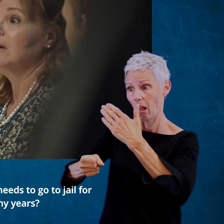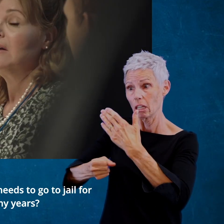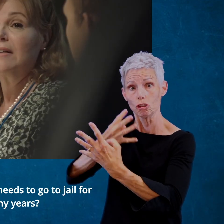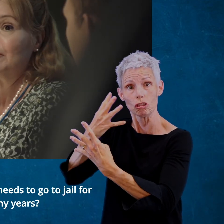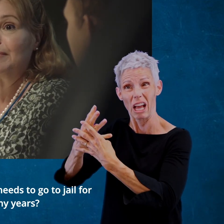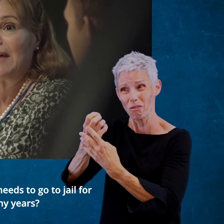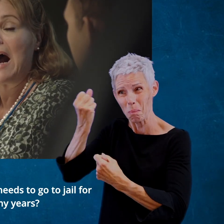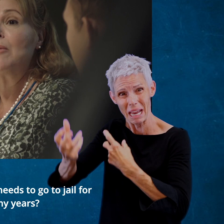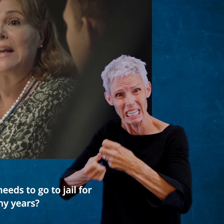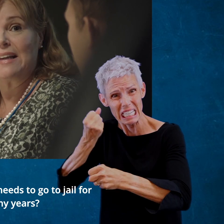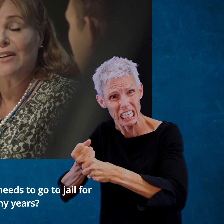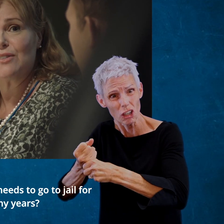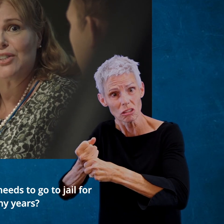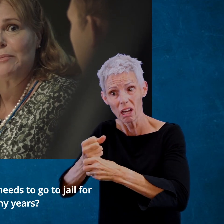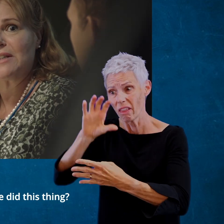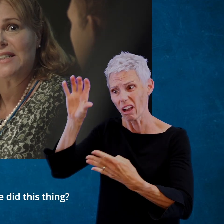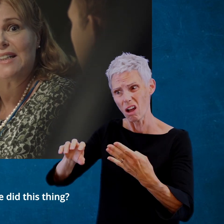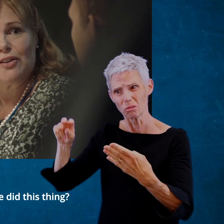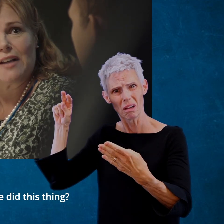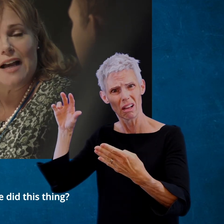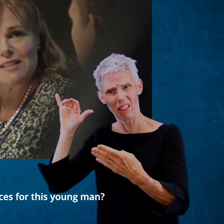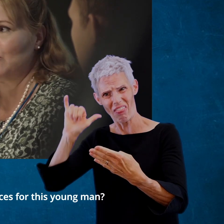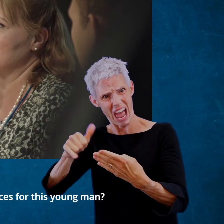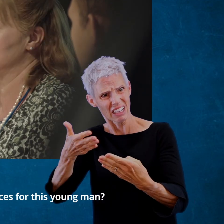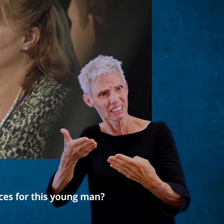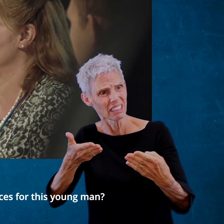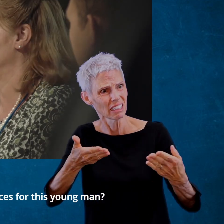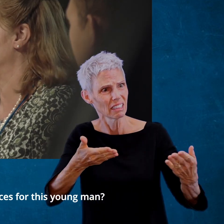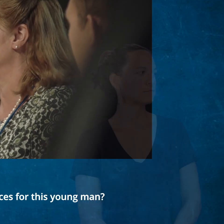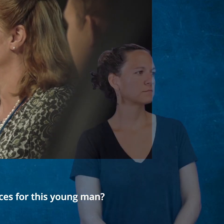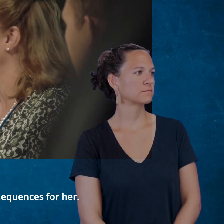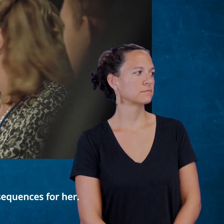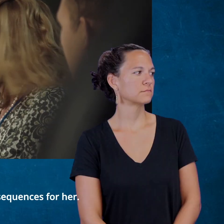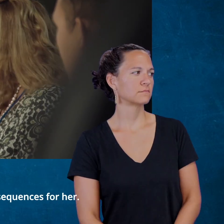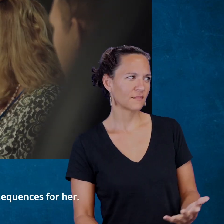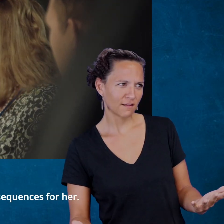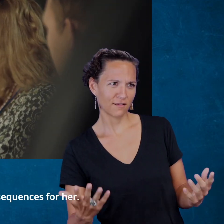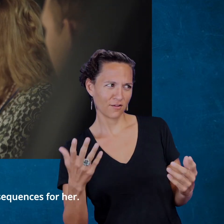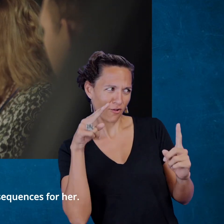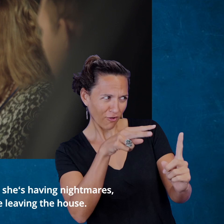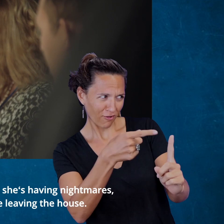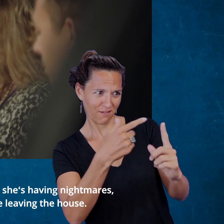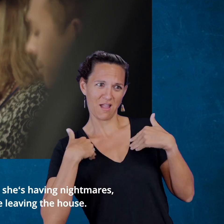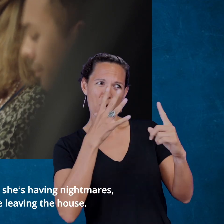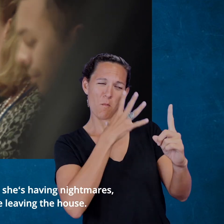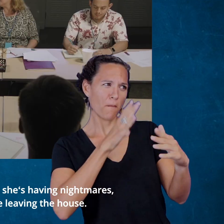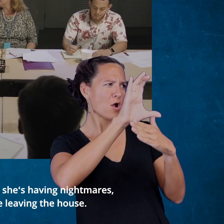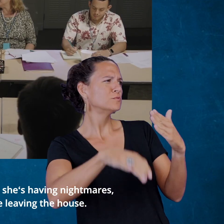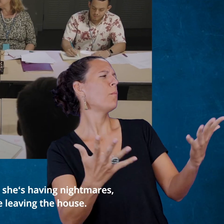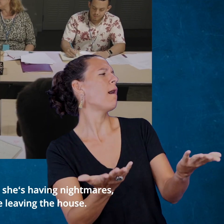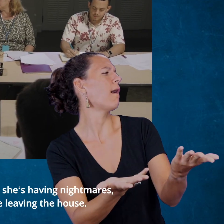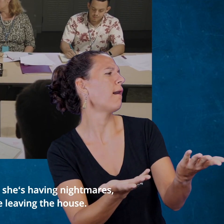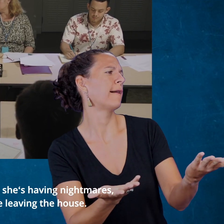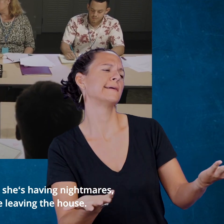for how many years just because he did that? Look at the consequences for this young man. Look at the consequences for her. I mean, we saw in the